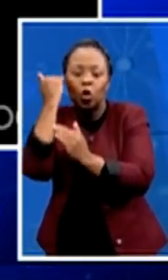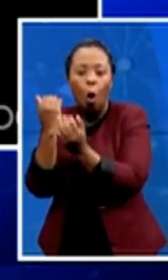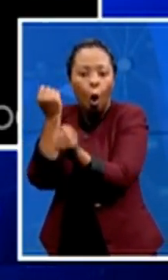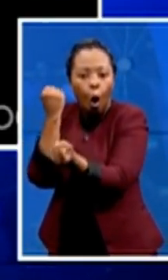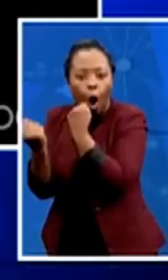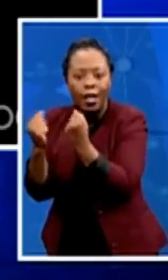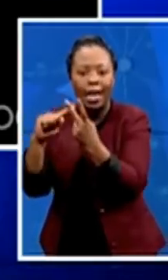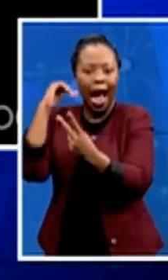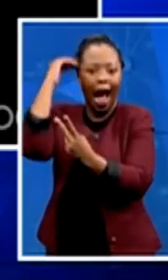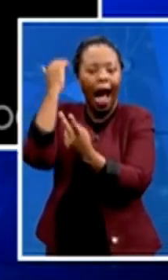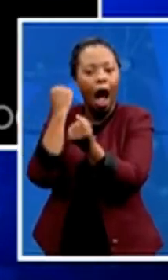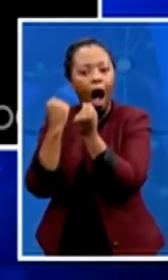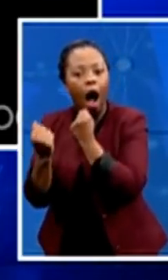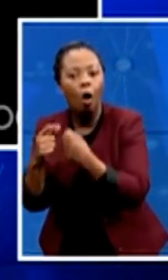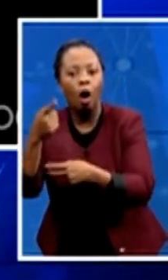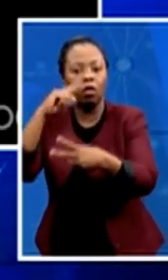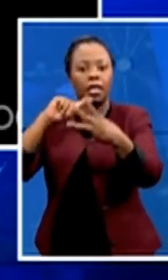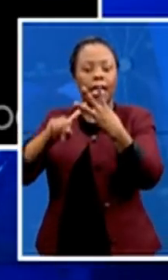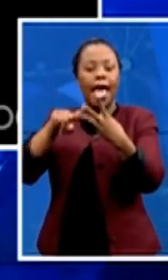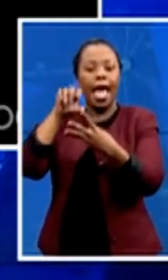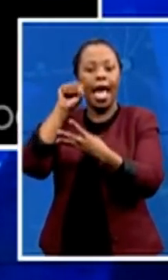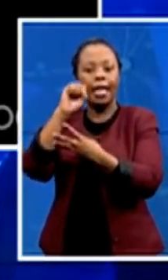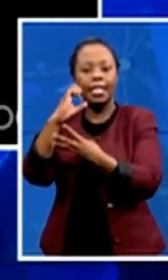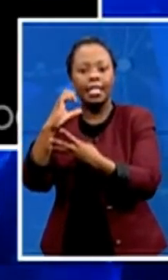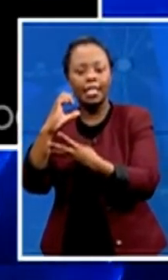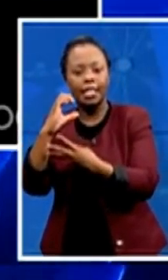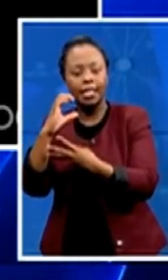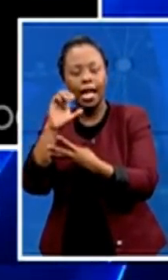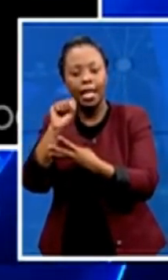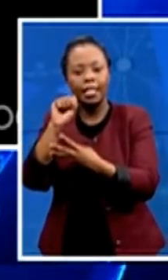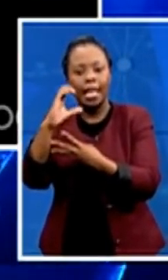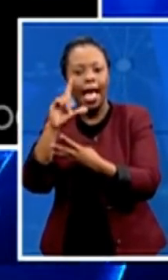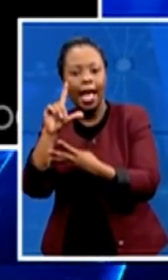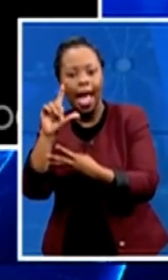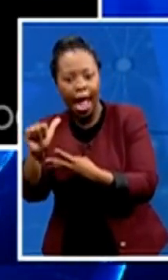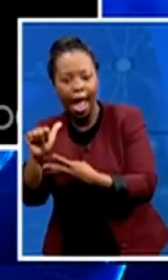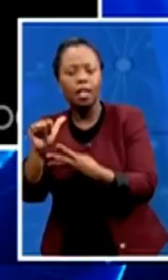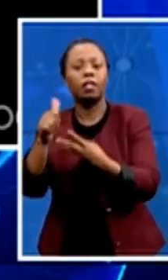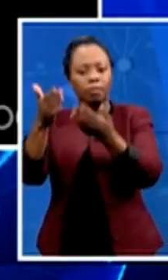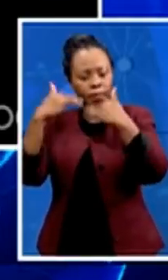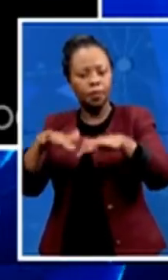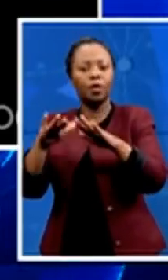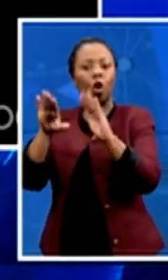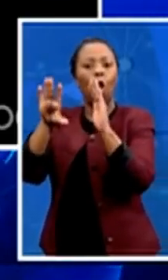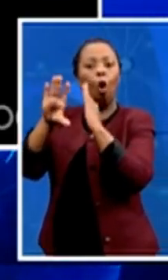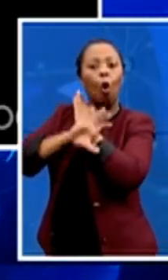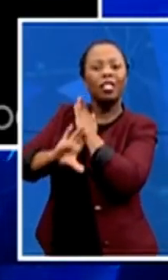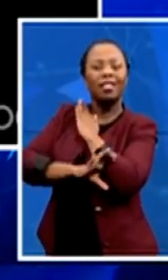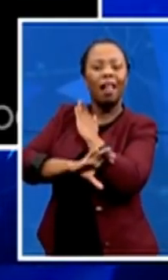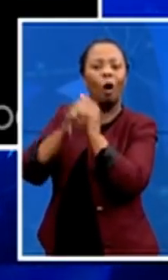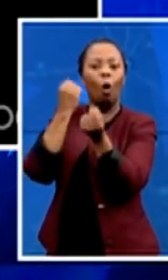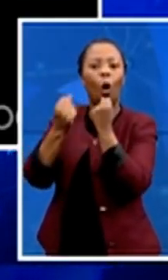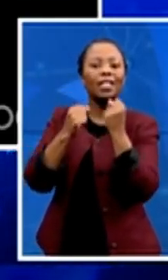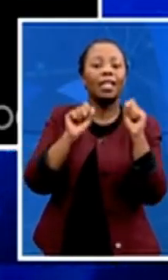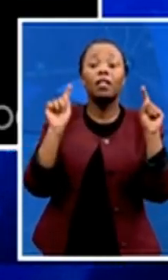the SCA, and maybe you'll end up in the Constitutional Court. Which of the two is the discharge of the